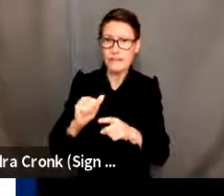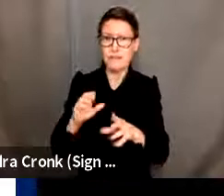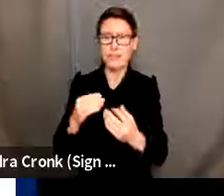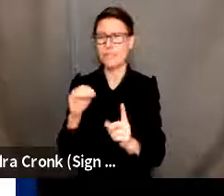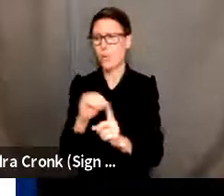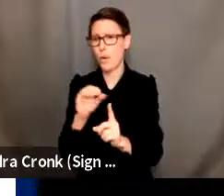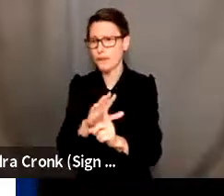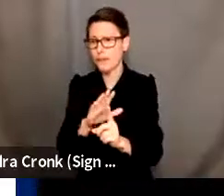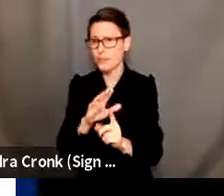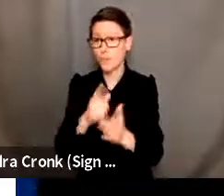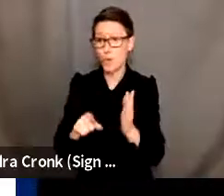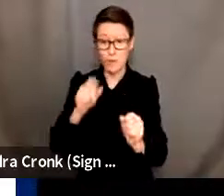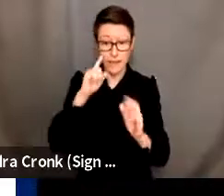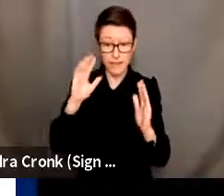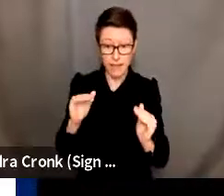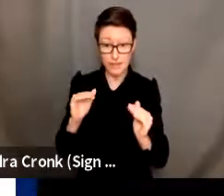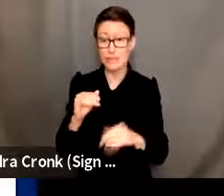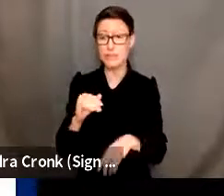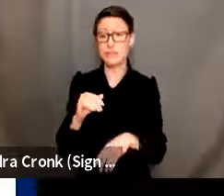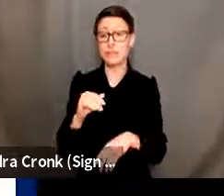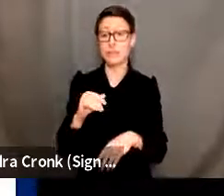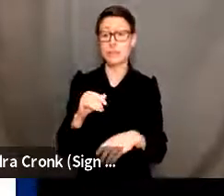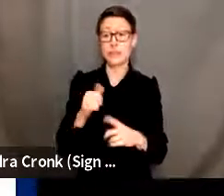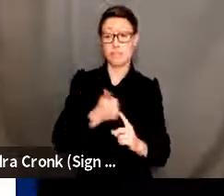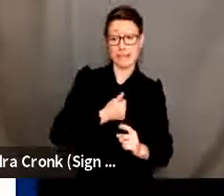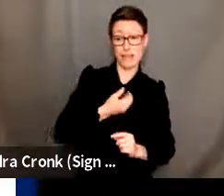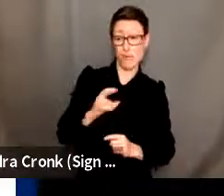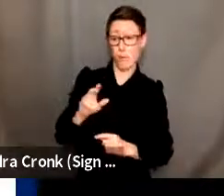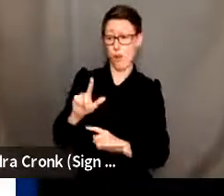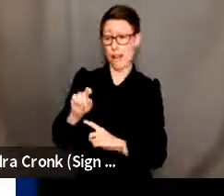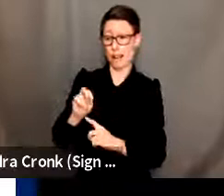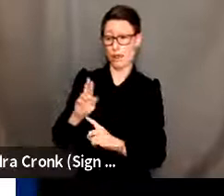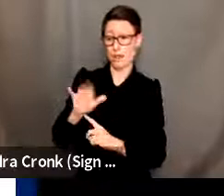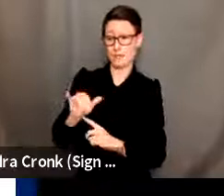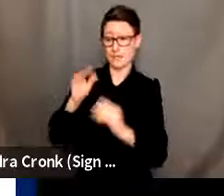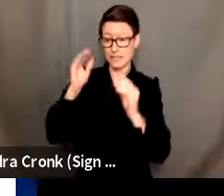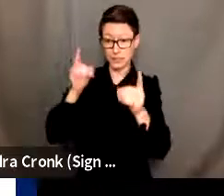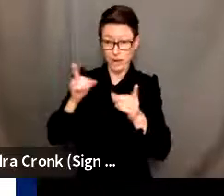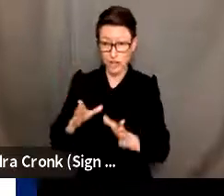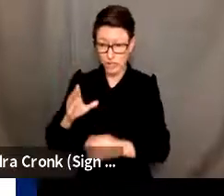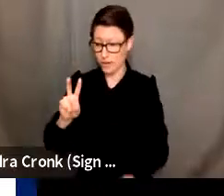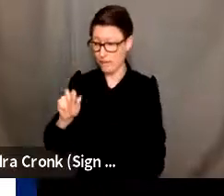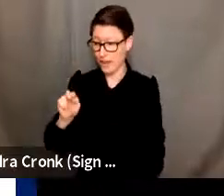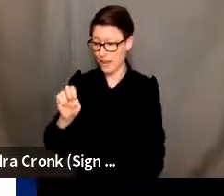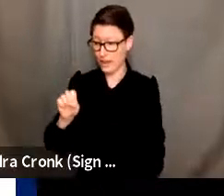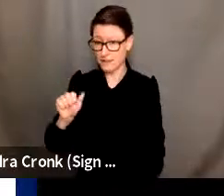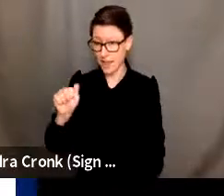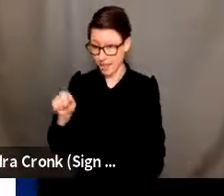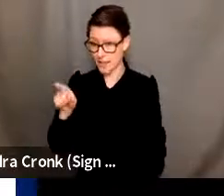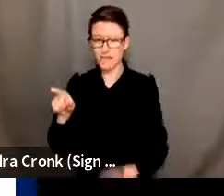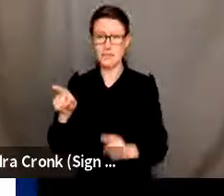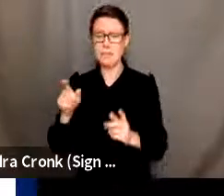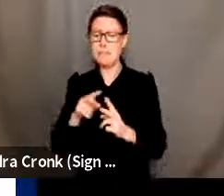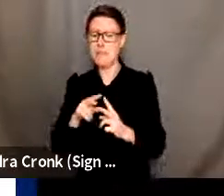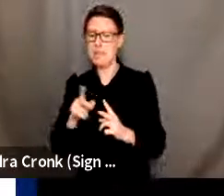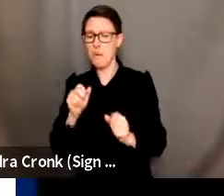then myself or our literacy director, Janessa Heffler, will be able to pop in and check on the progress that